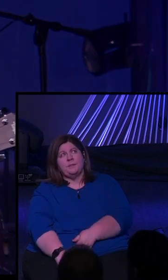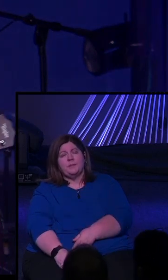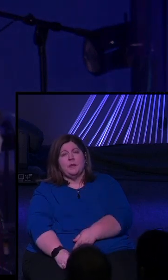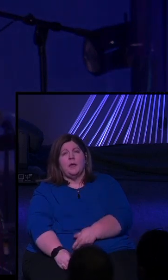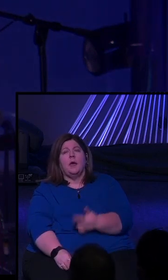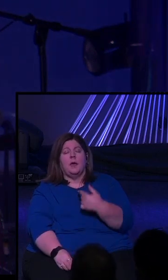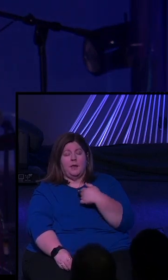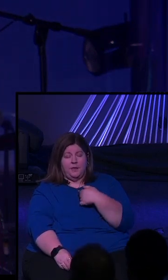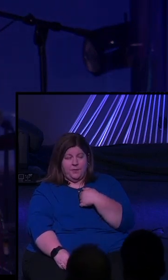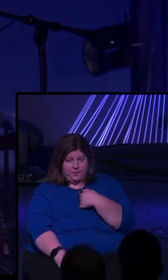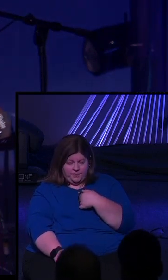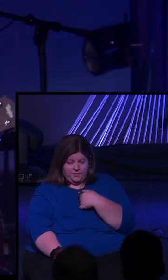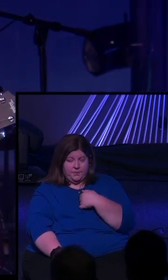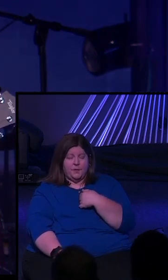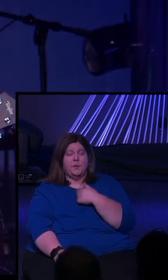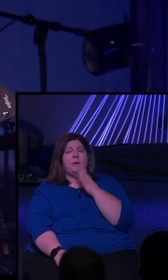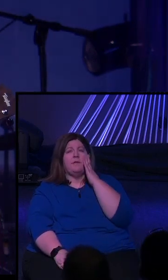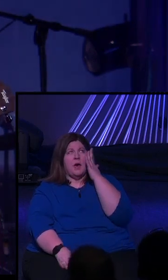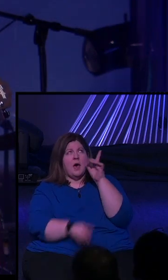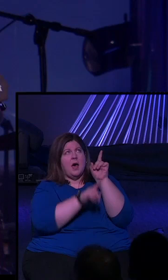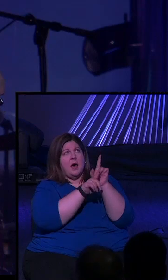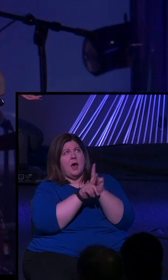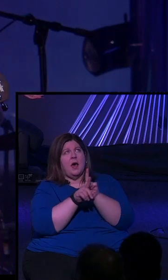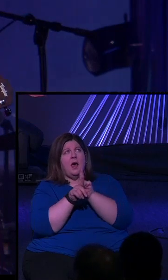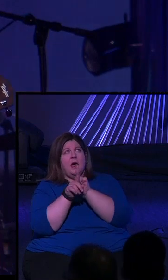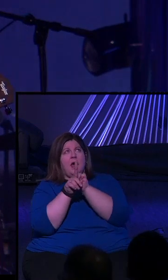And I will